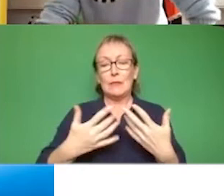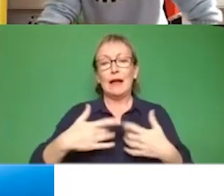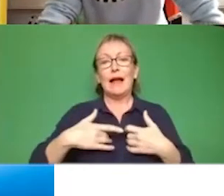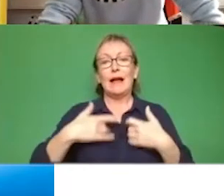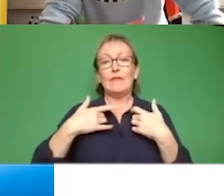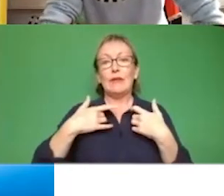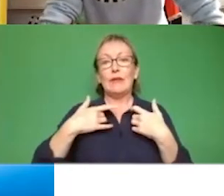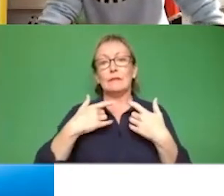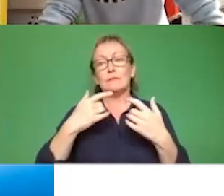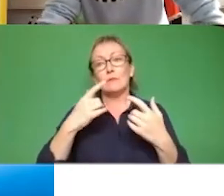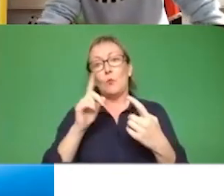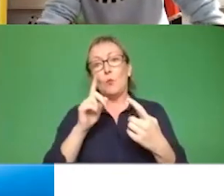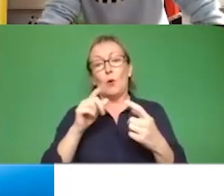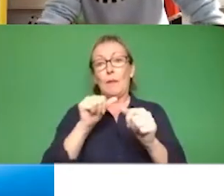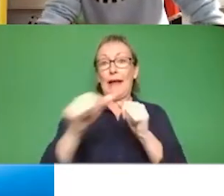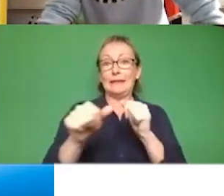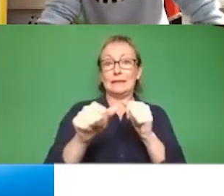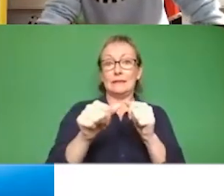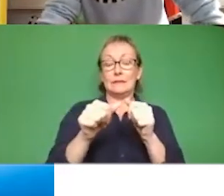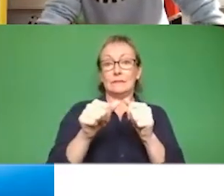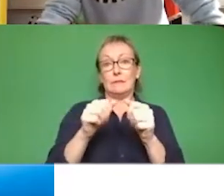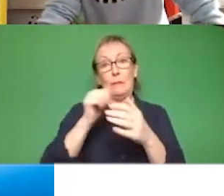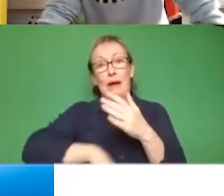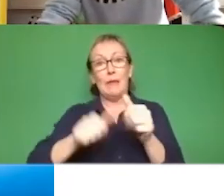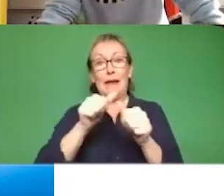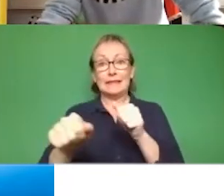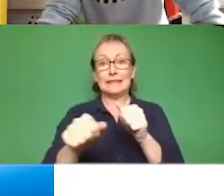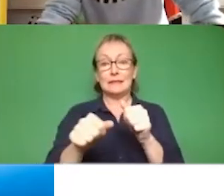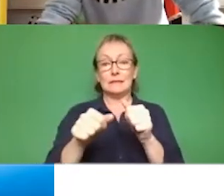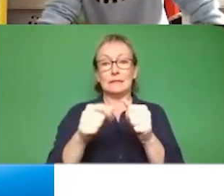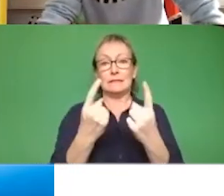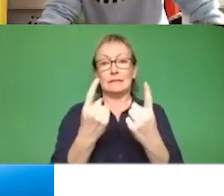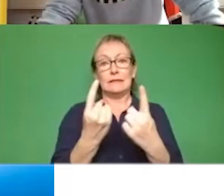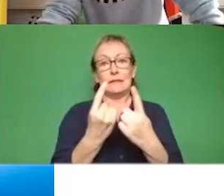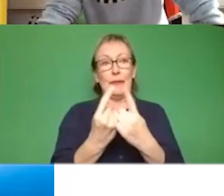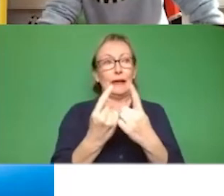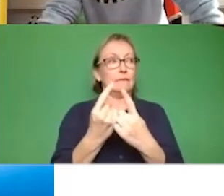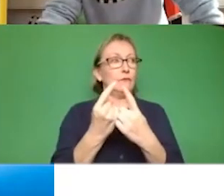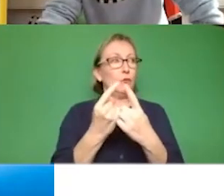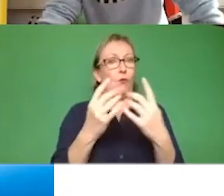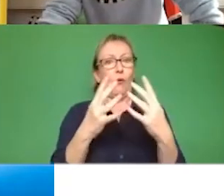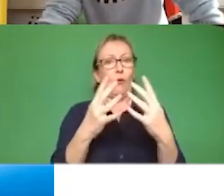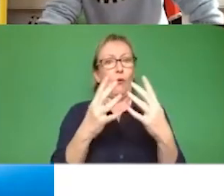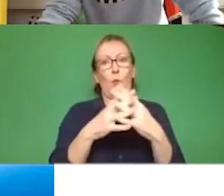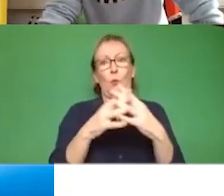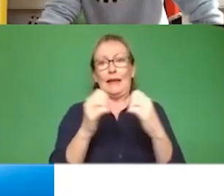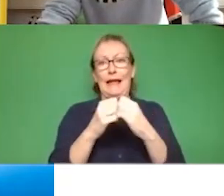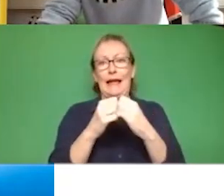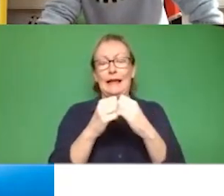one good thing rather than buying you know, an outfit to go out for a weekend in is a far better thing.